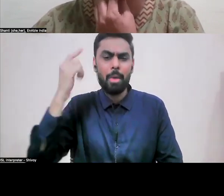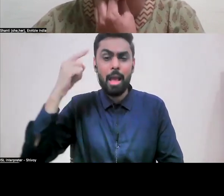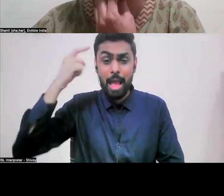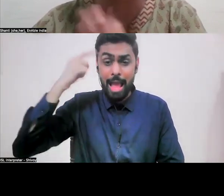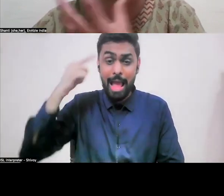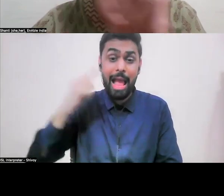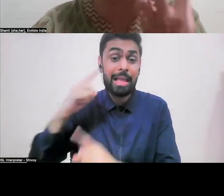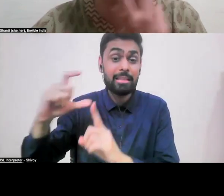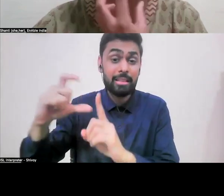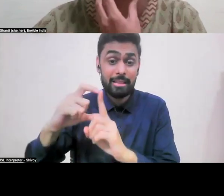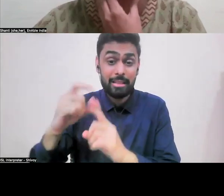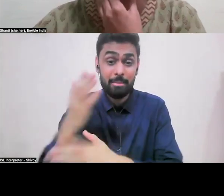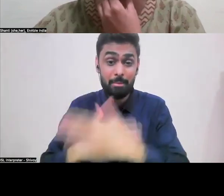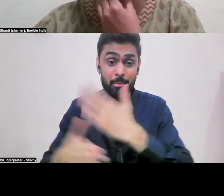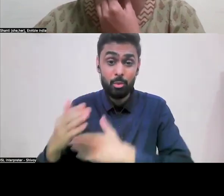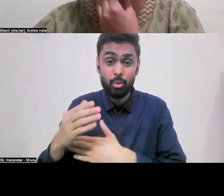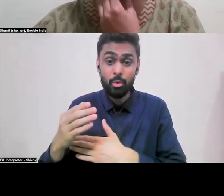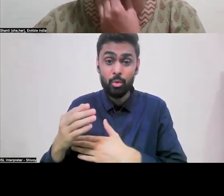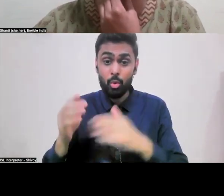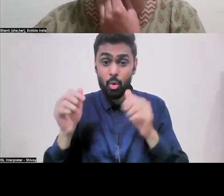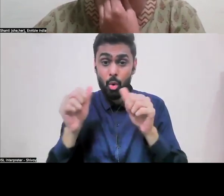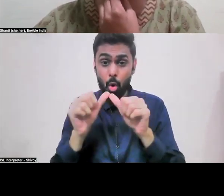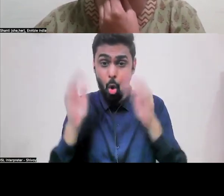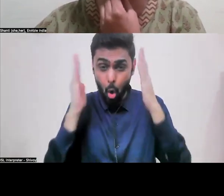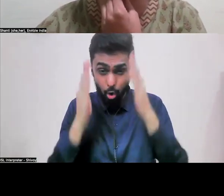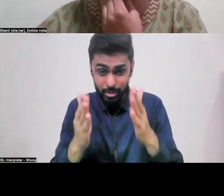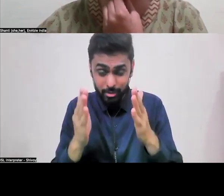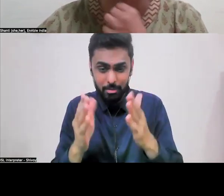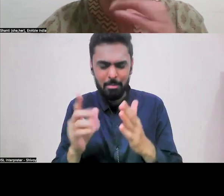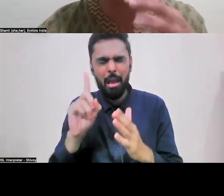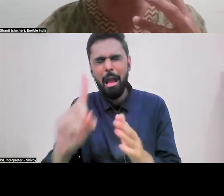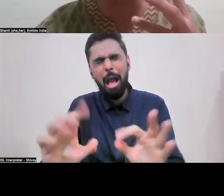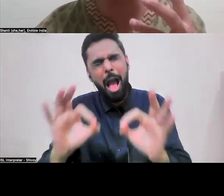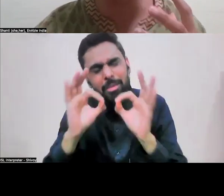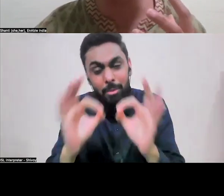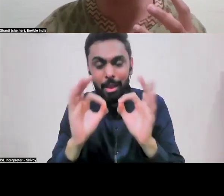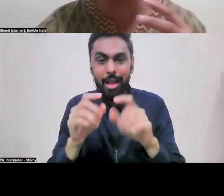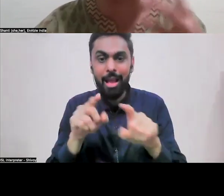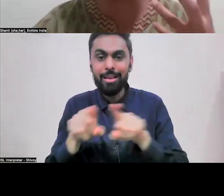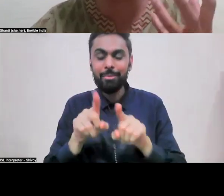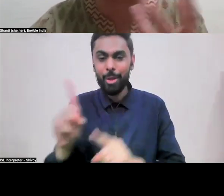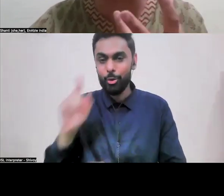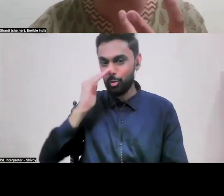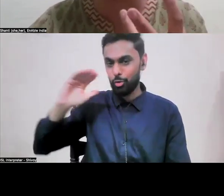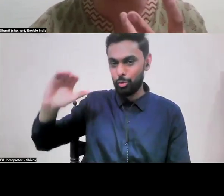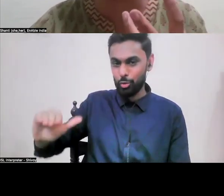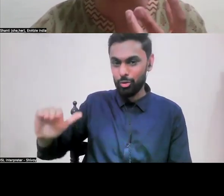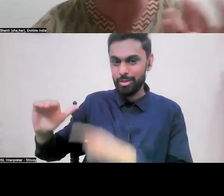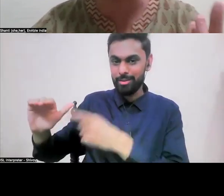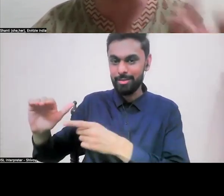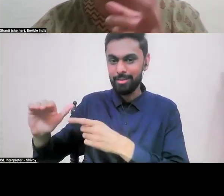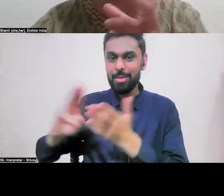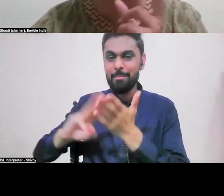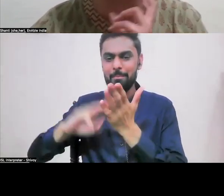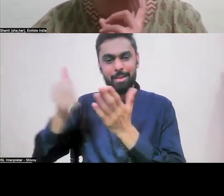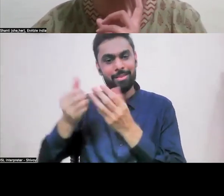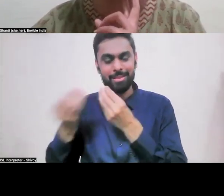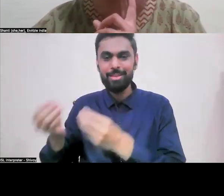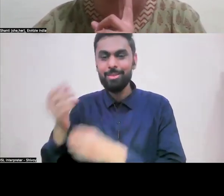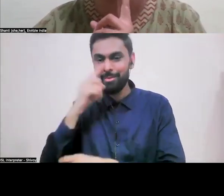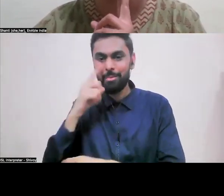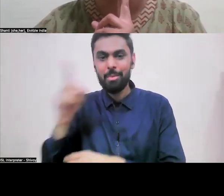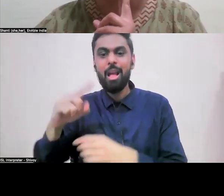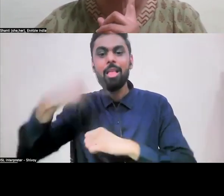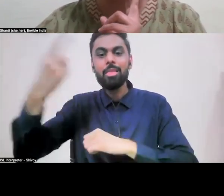autism training, when we were doing it in a collective, a very amazing example was one of the students was a manager for something and she was absent the